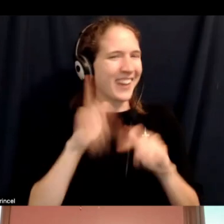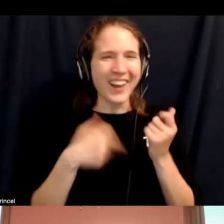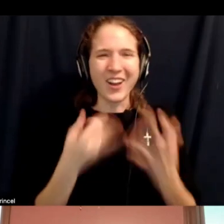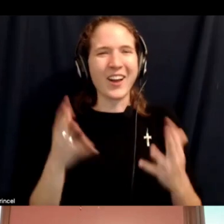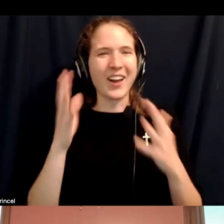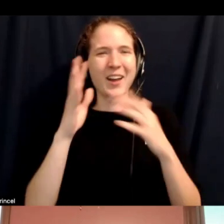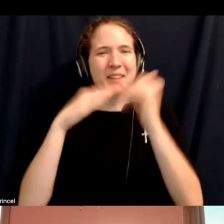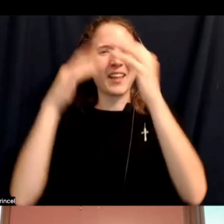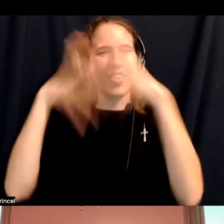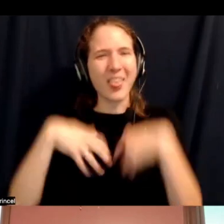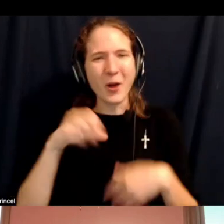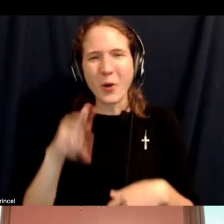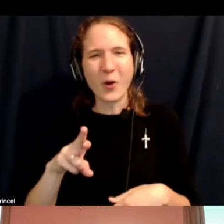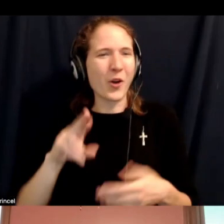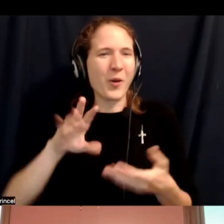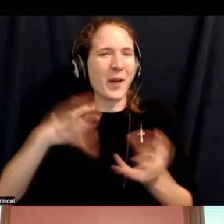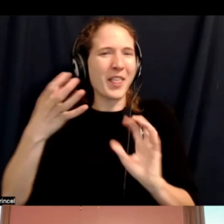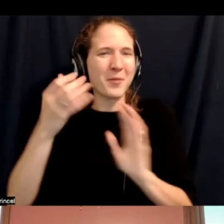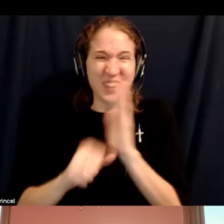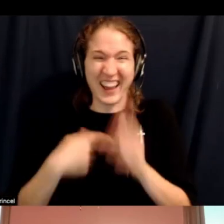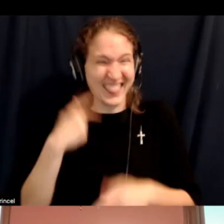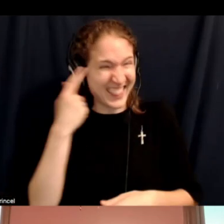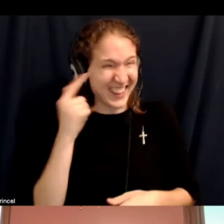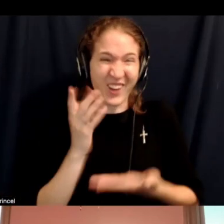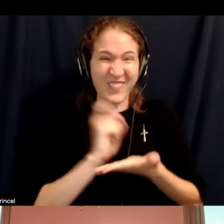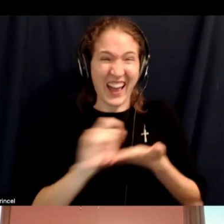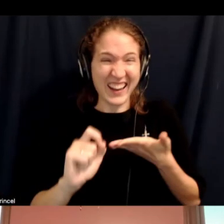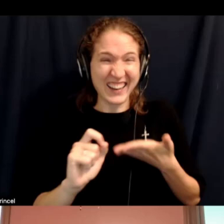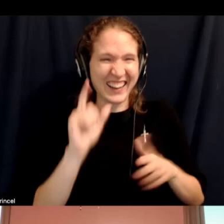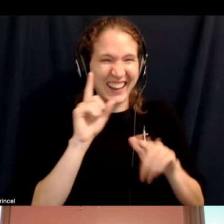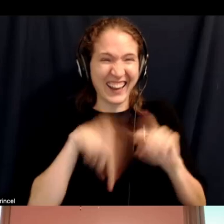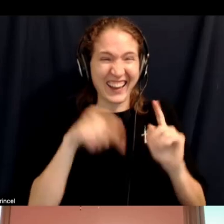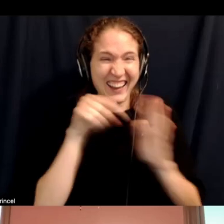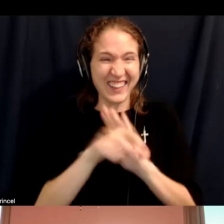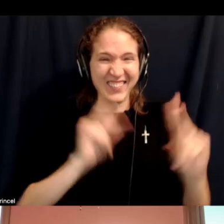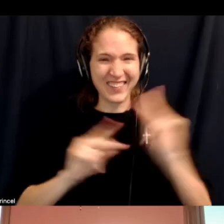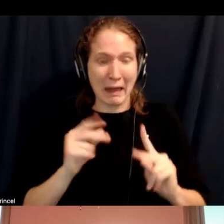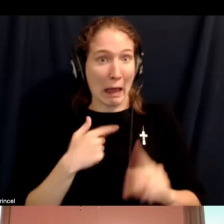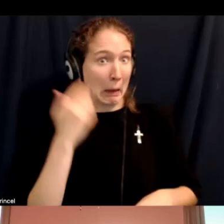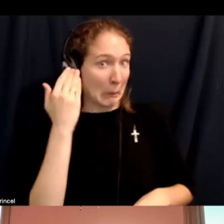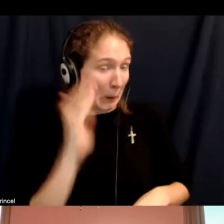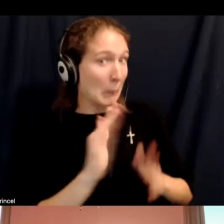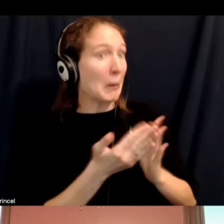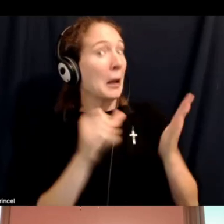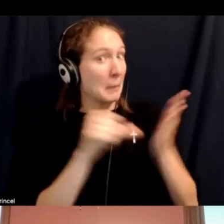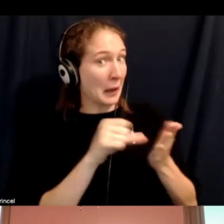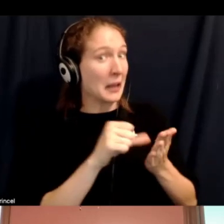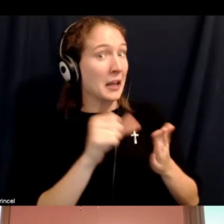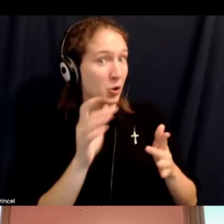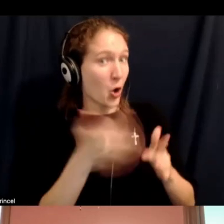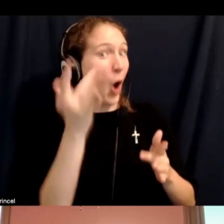heads. We can't really, I don't think we can kill anybody. I don't know. Those book pages, they can get pretty sharp